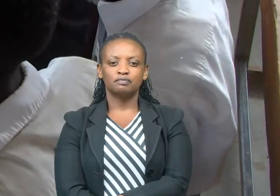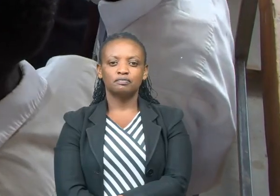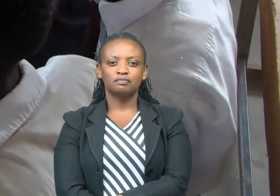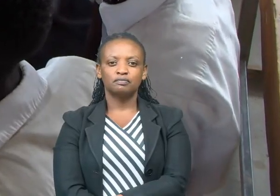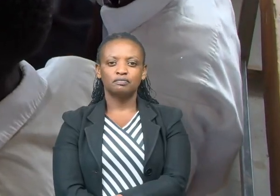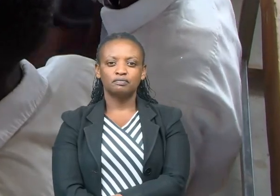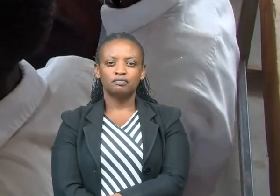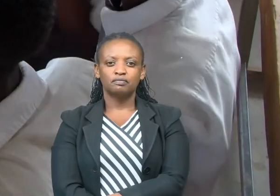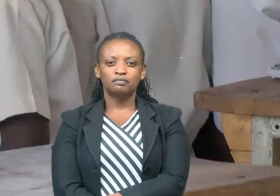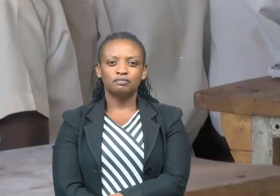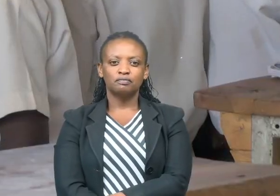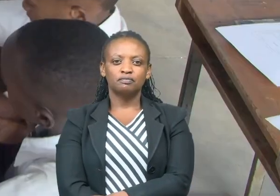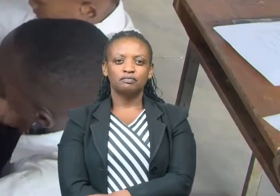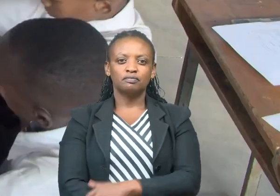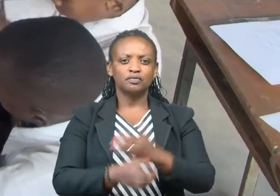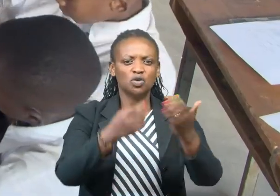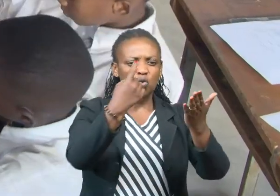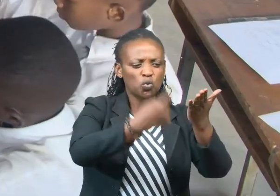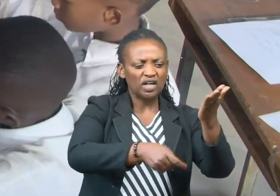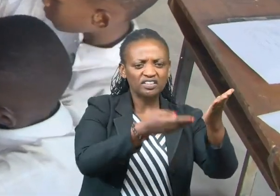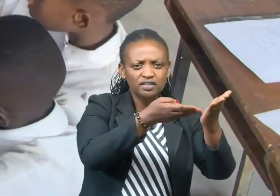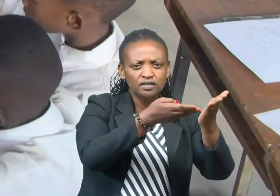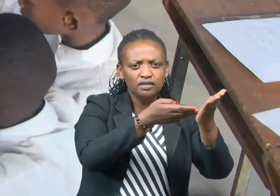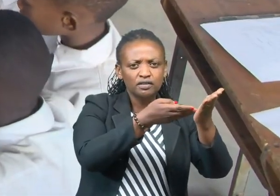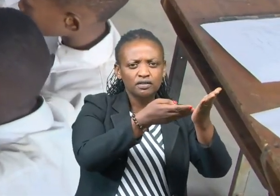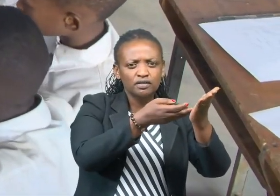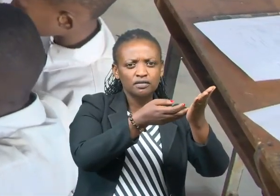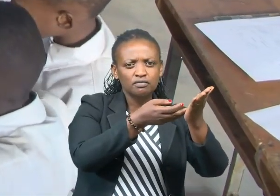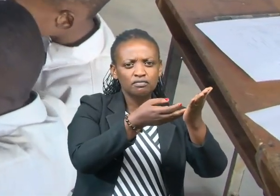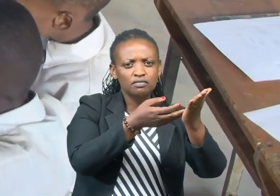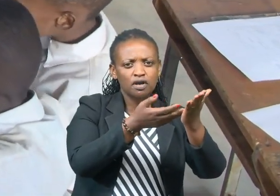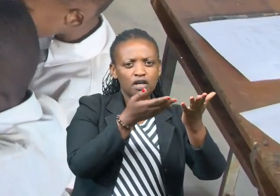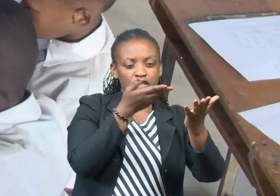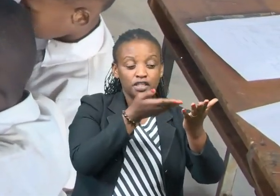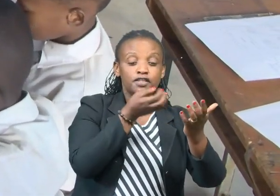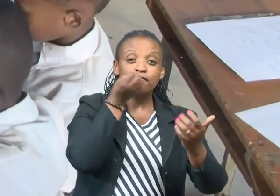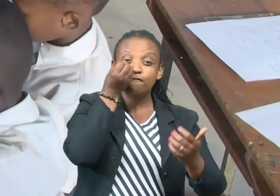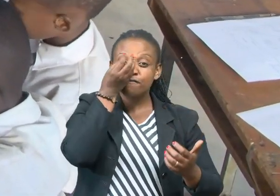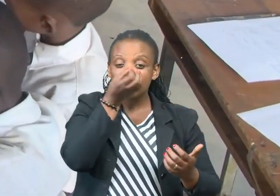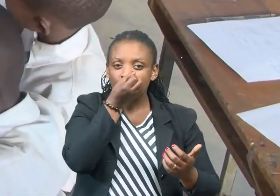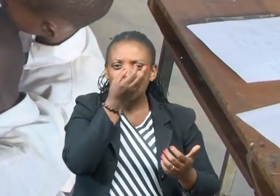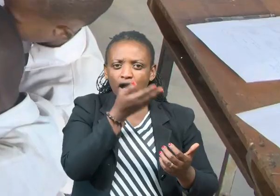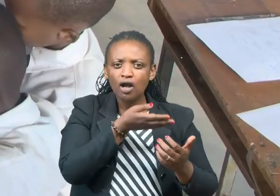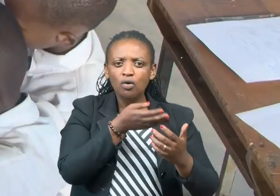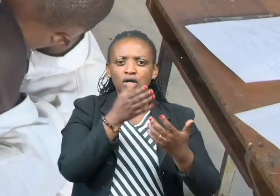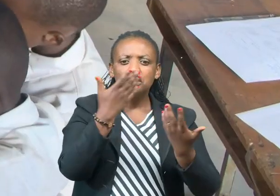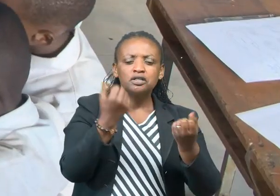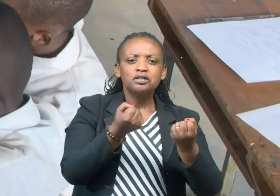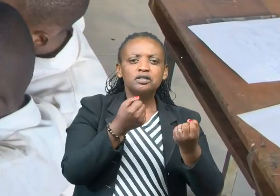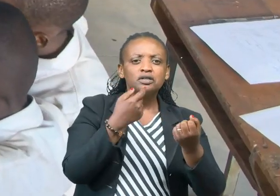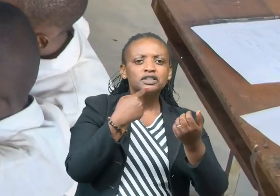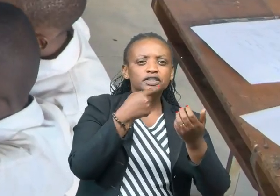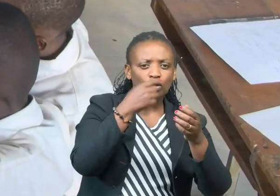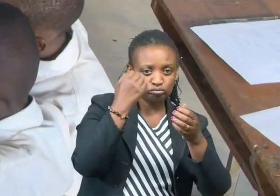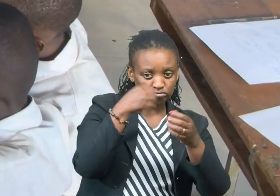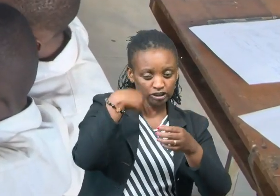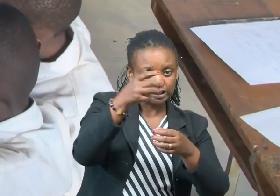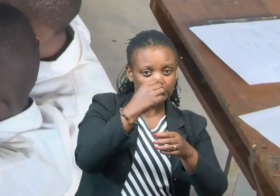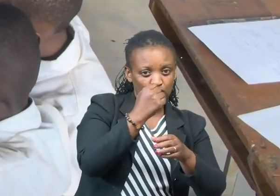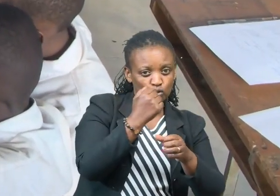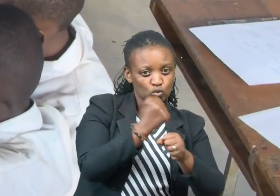What are these? What is this? This is a flower. I told you we are going to build like this,